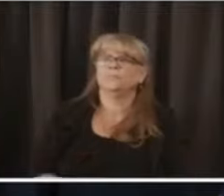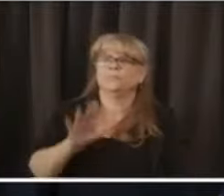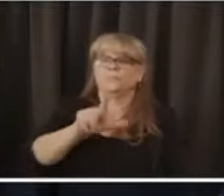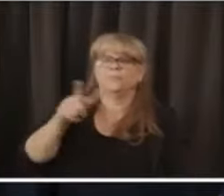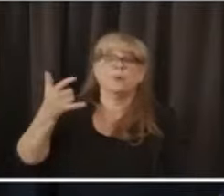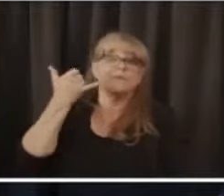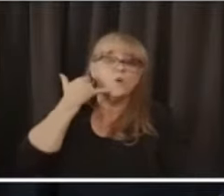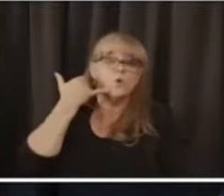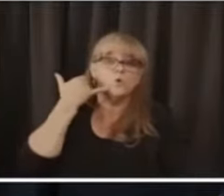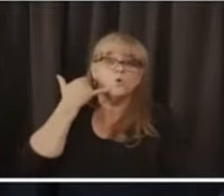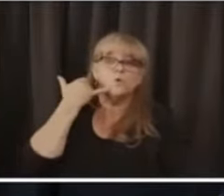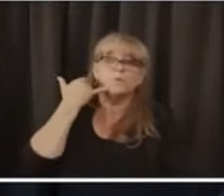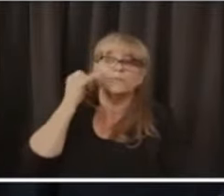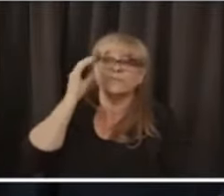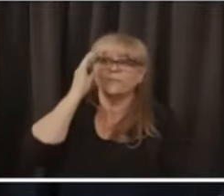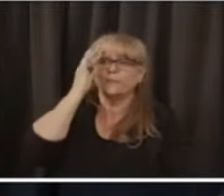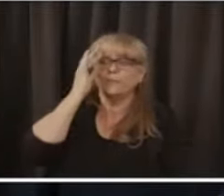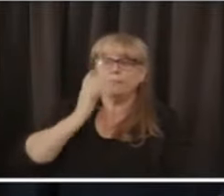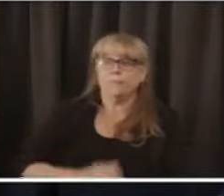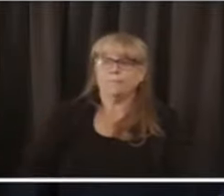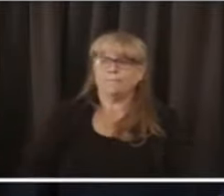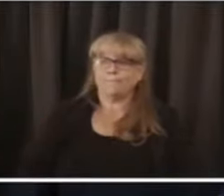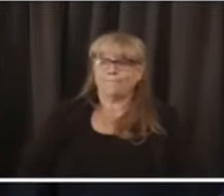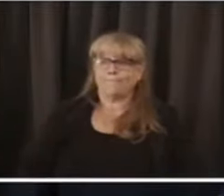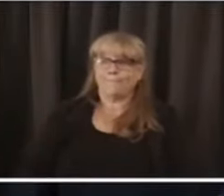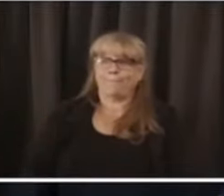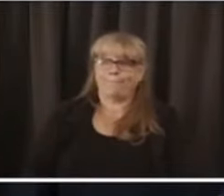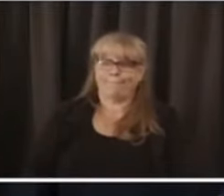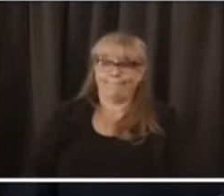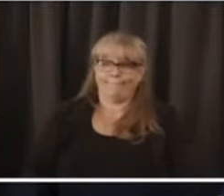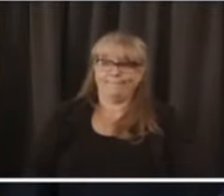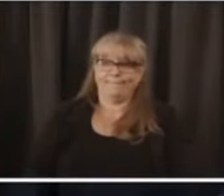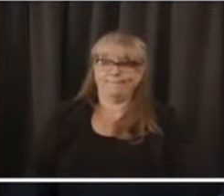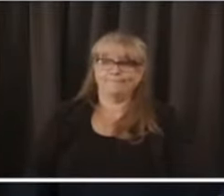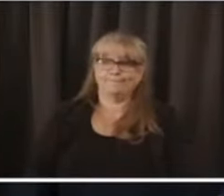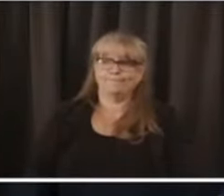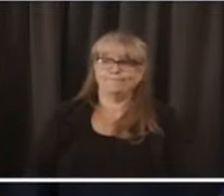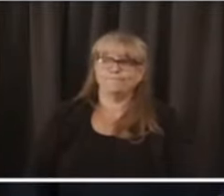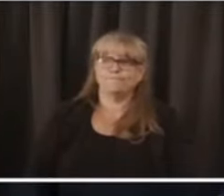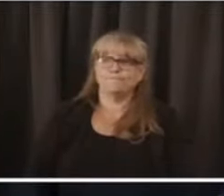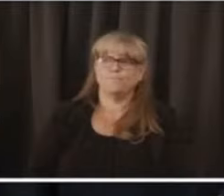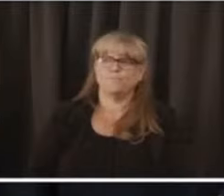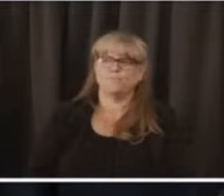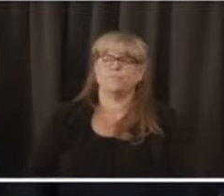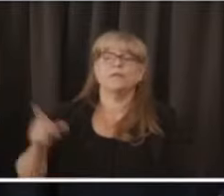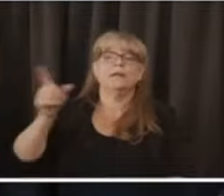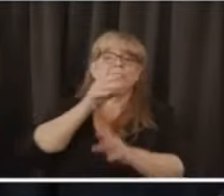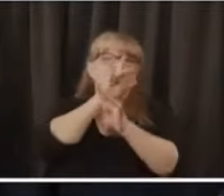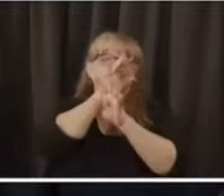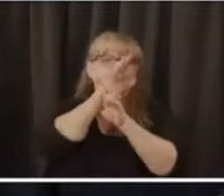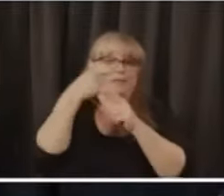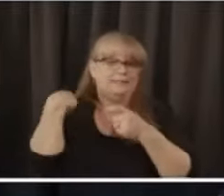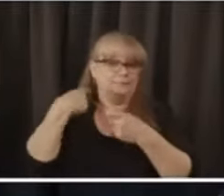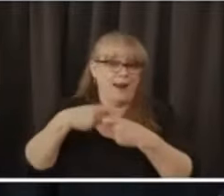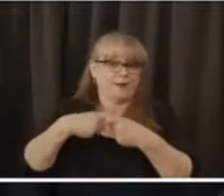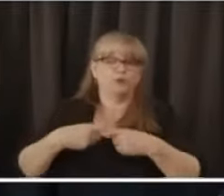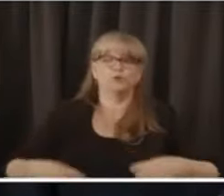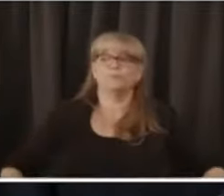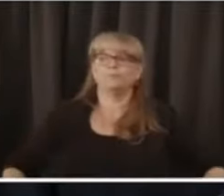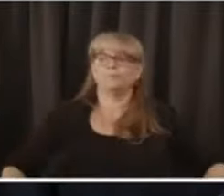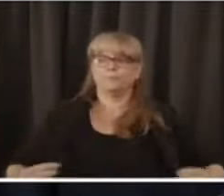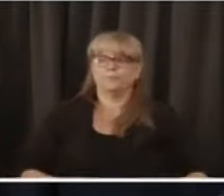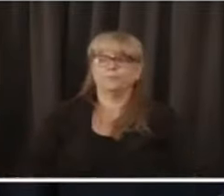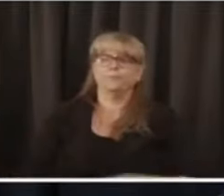Hello, Governor. Jesús Carrasquel from Noticias Univisión Colorado. Gobernador, en base a la reciente información de los CDC y el uso de las